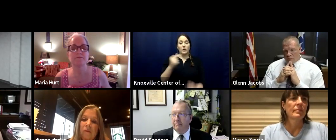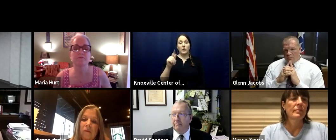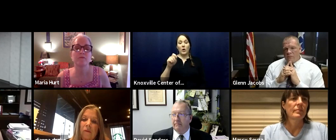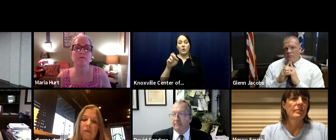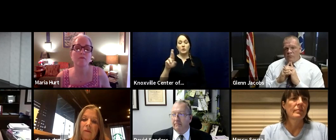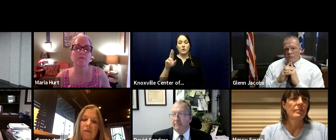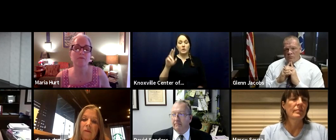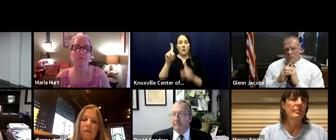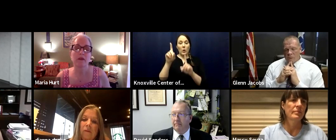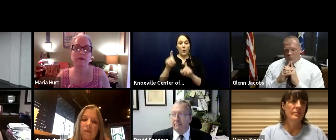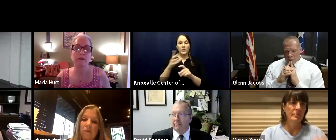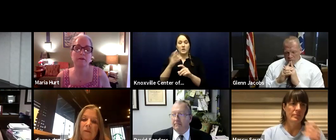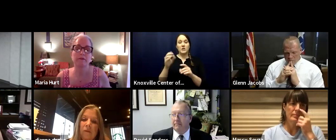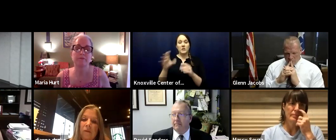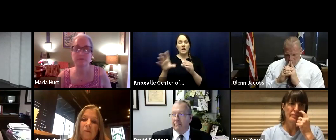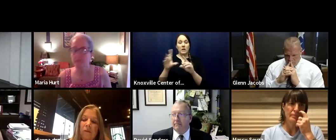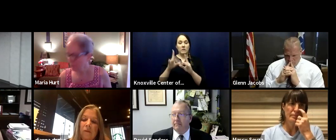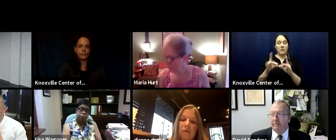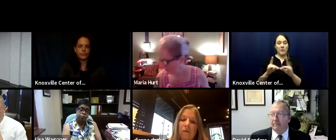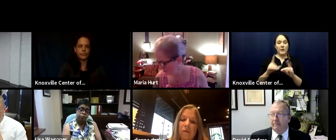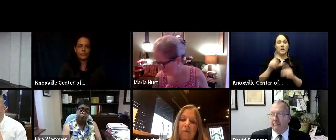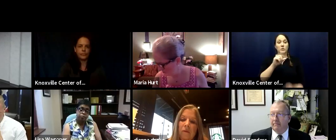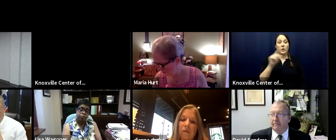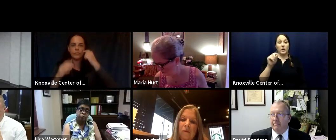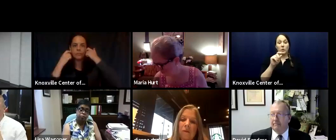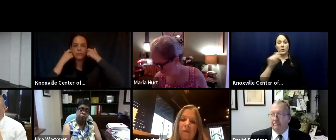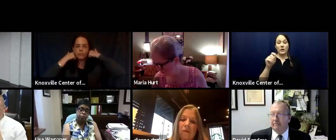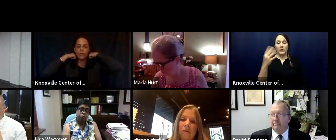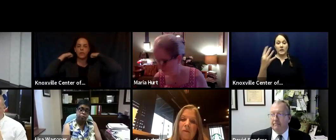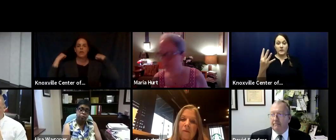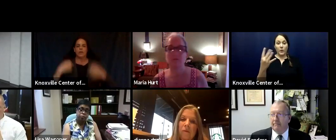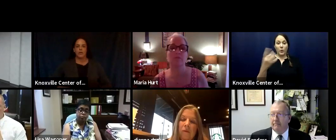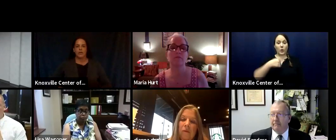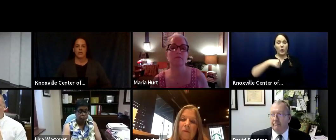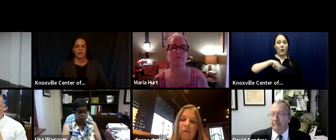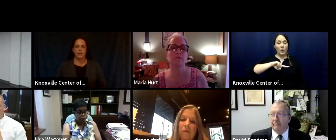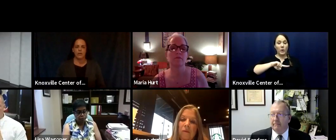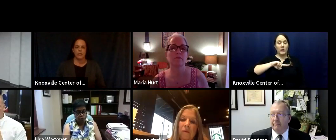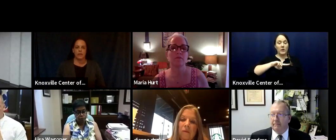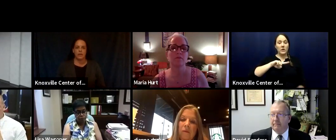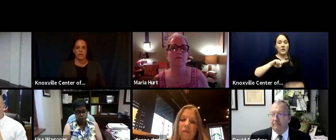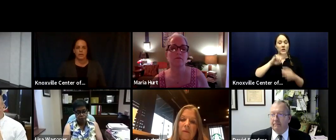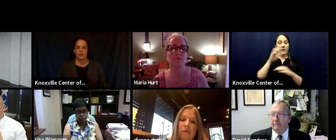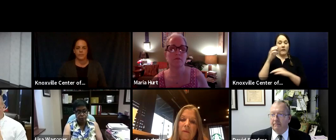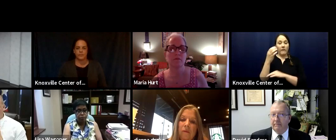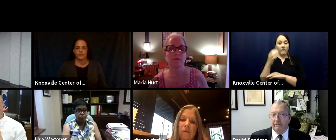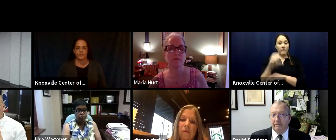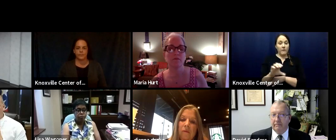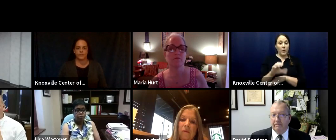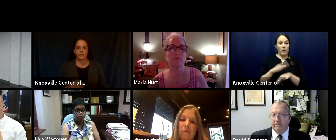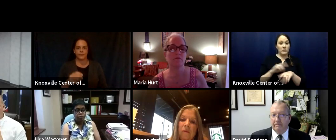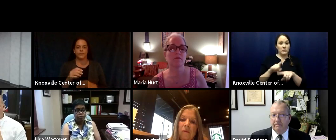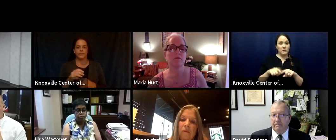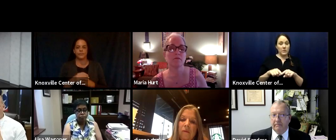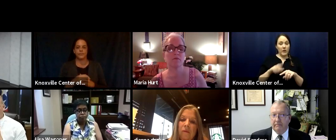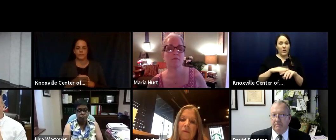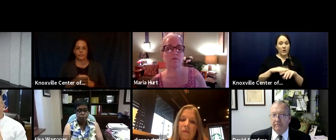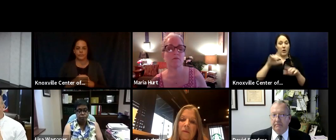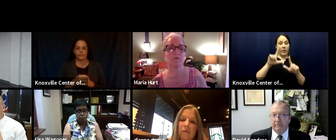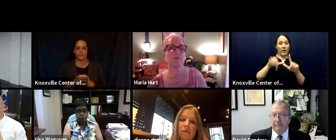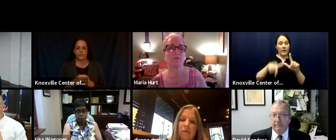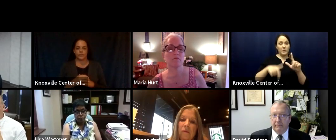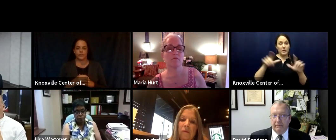Sanders, for 2020-4, is it, I mean, are we forced based on an expiration to take some